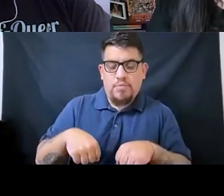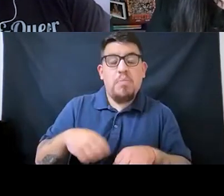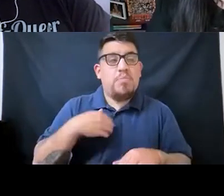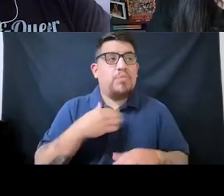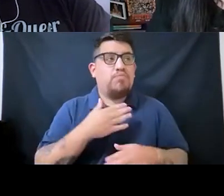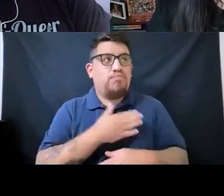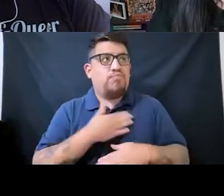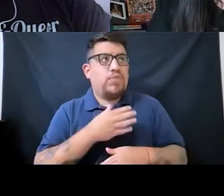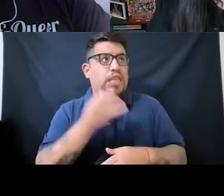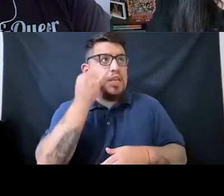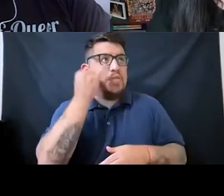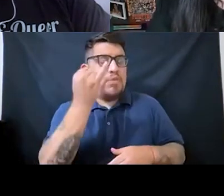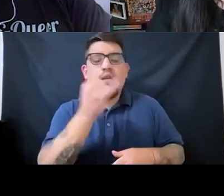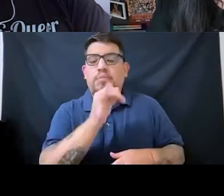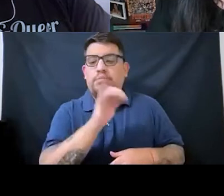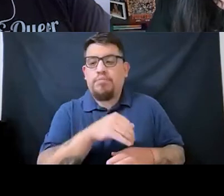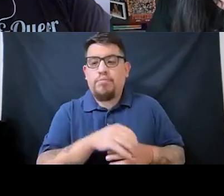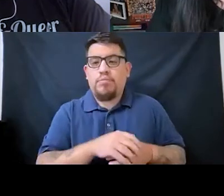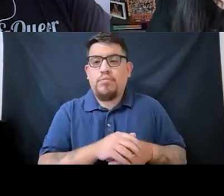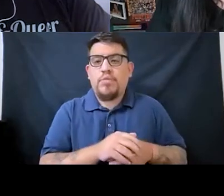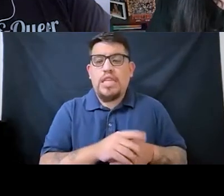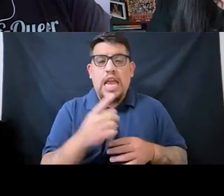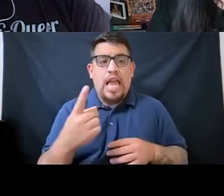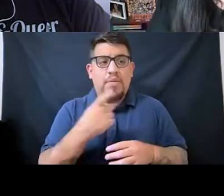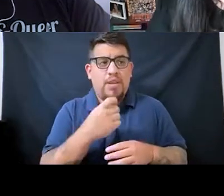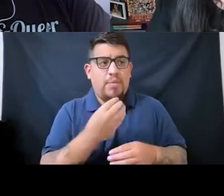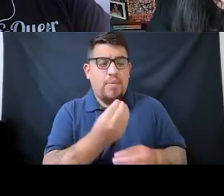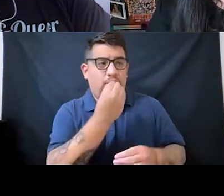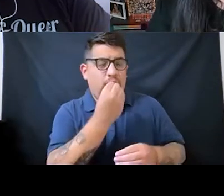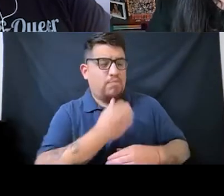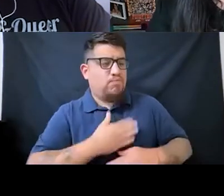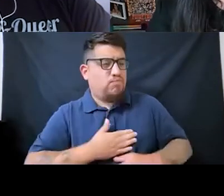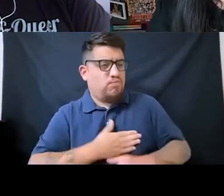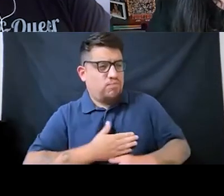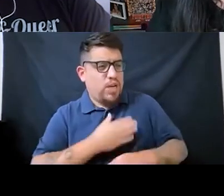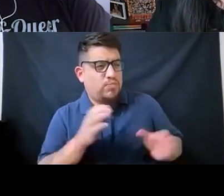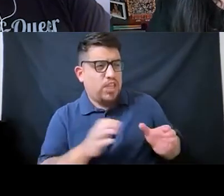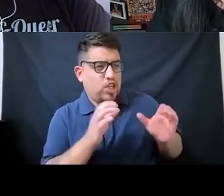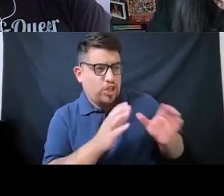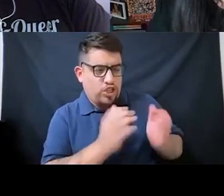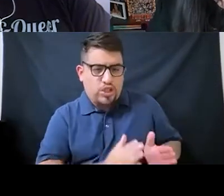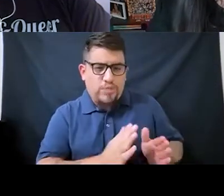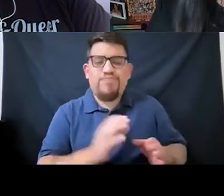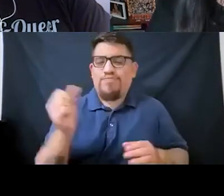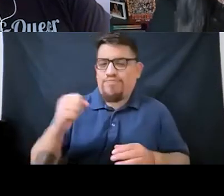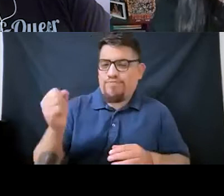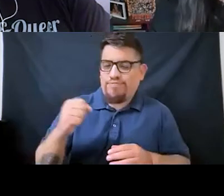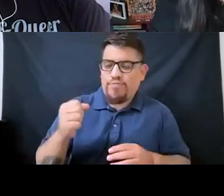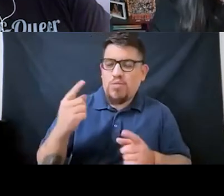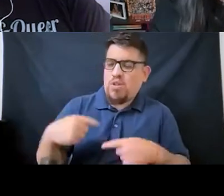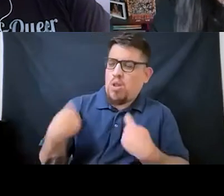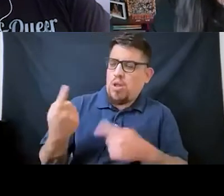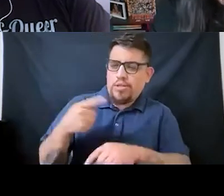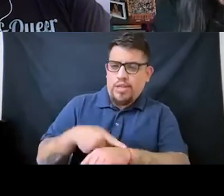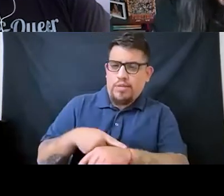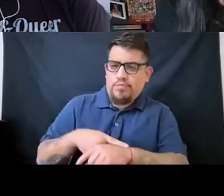pounds. He asks if I've ever been fed, had my belly rubbed by an encourager. Yes, I say to both, but it's been a while.